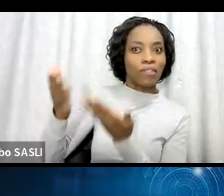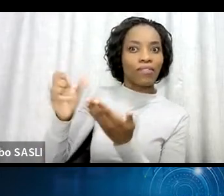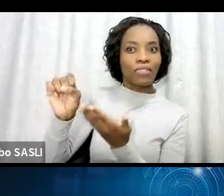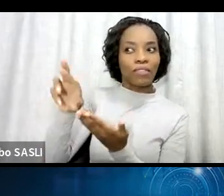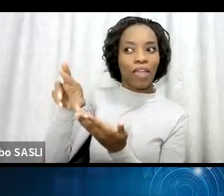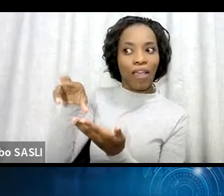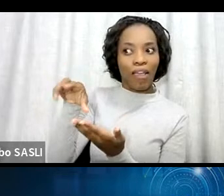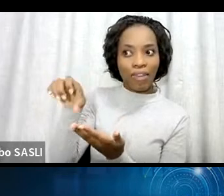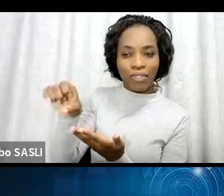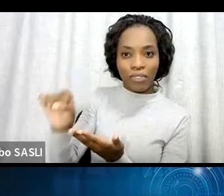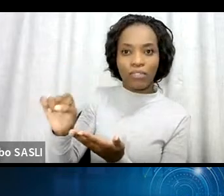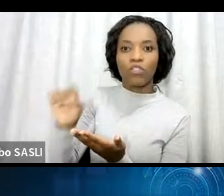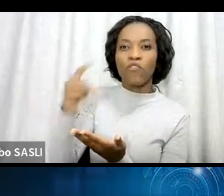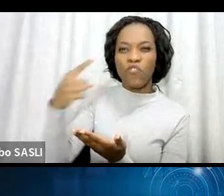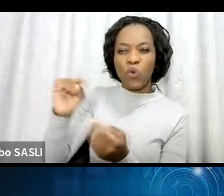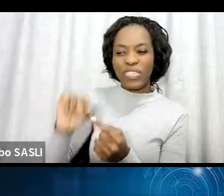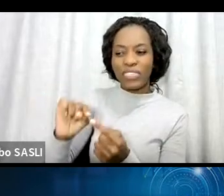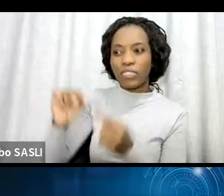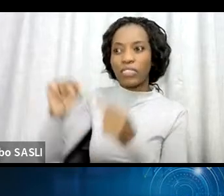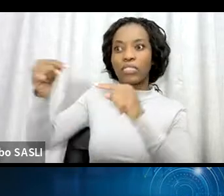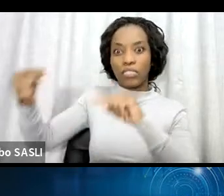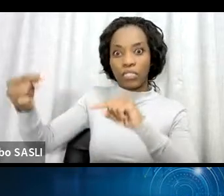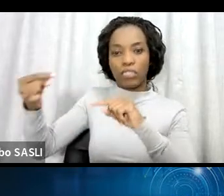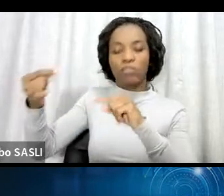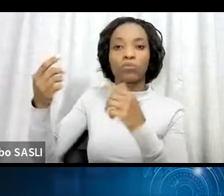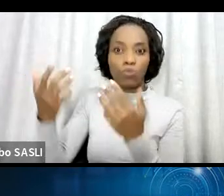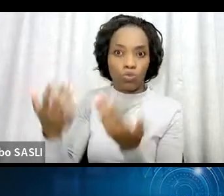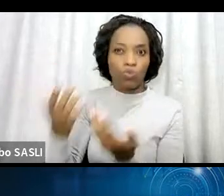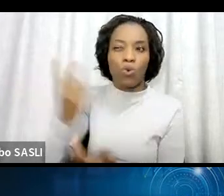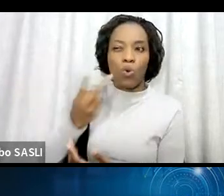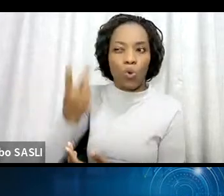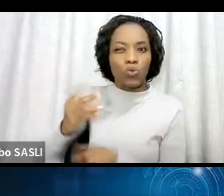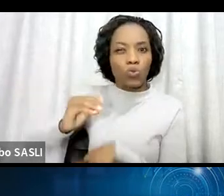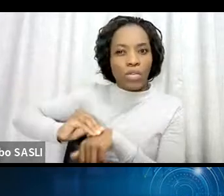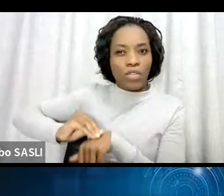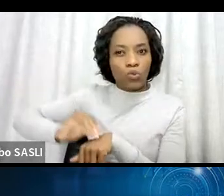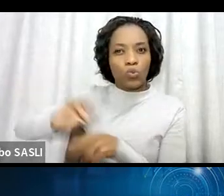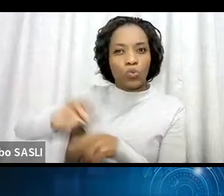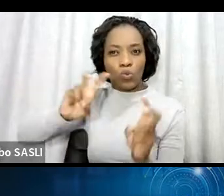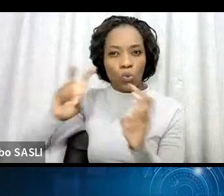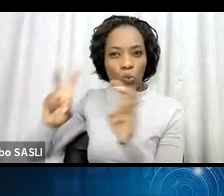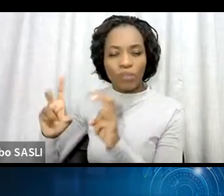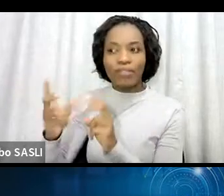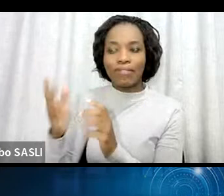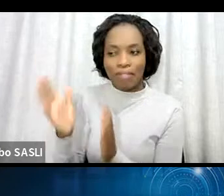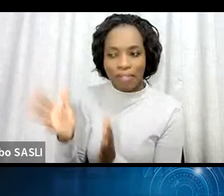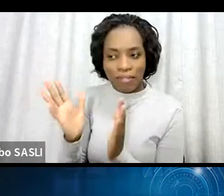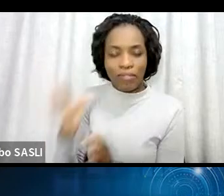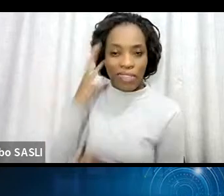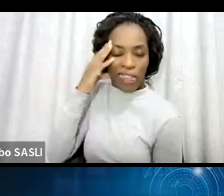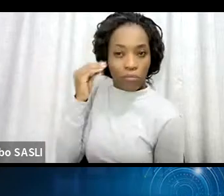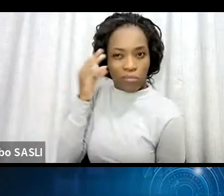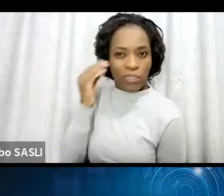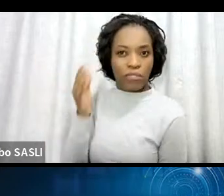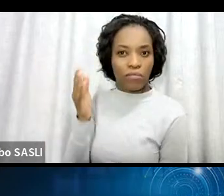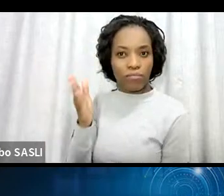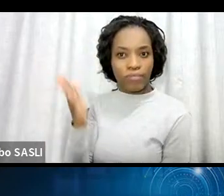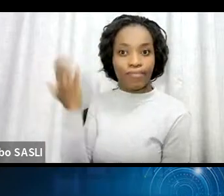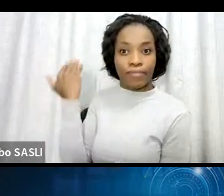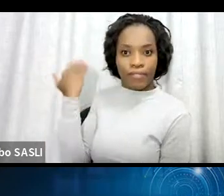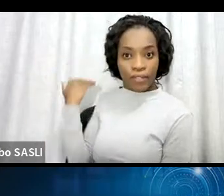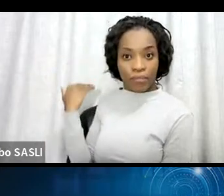the dispute, and also some issues that we have experienced in the